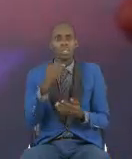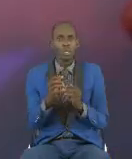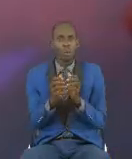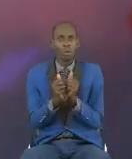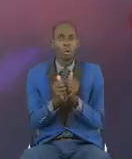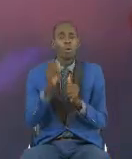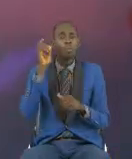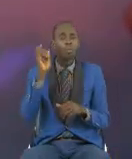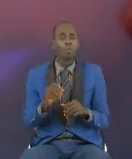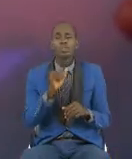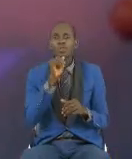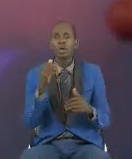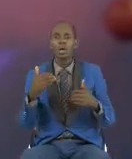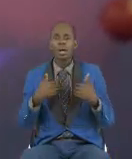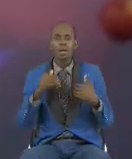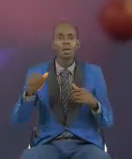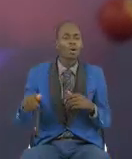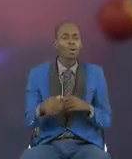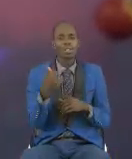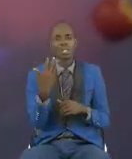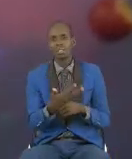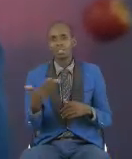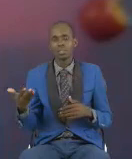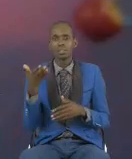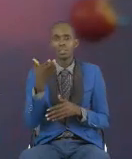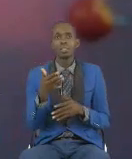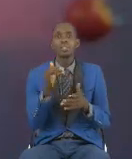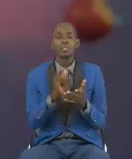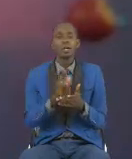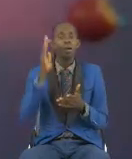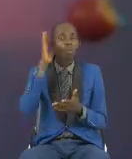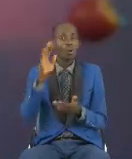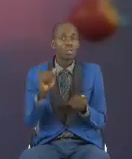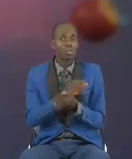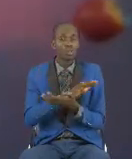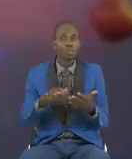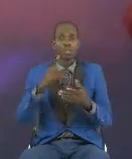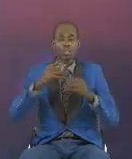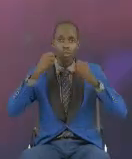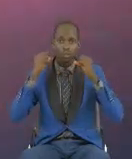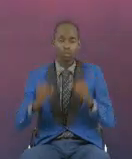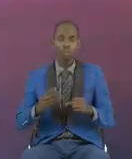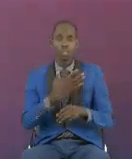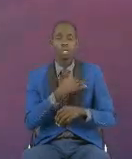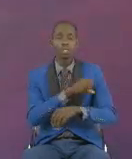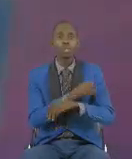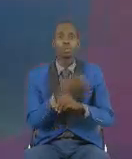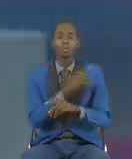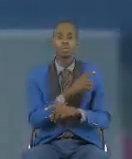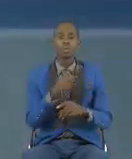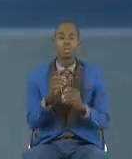any other thing there that will destroy the strength and the power of the meat. And you